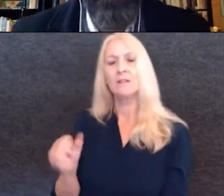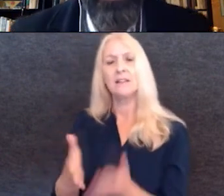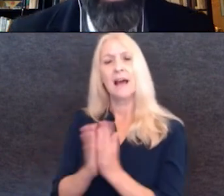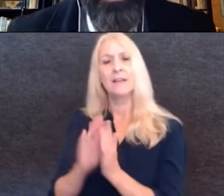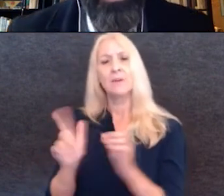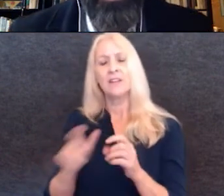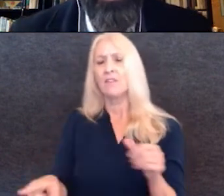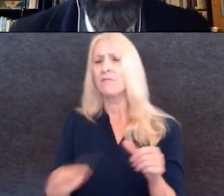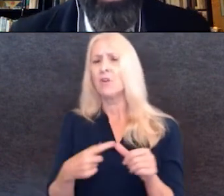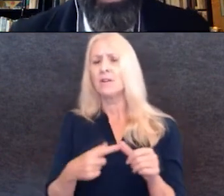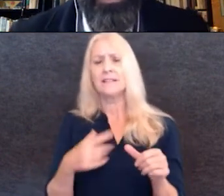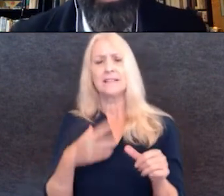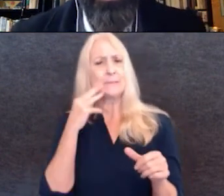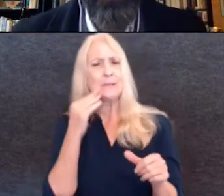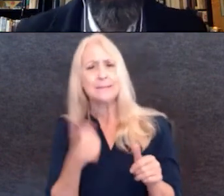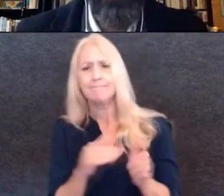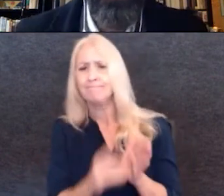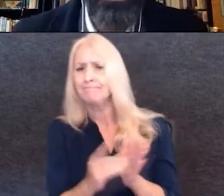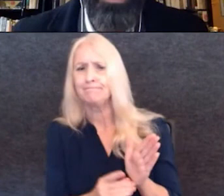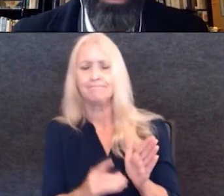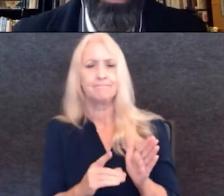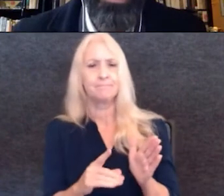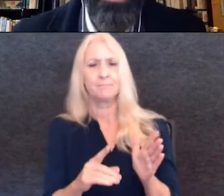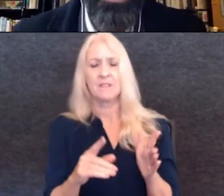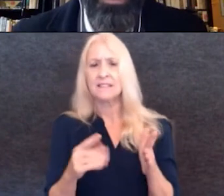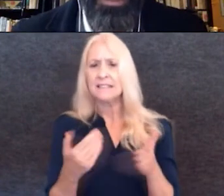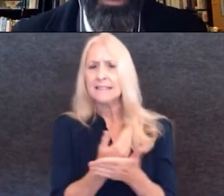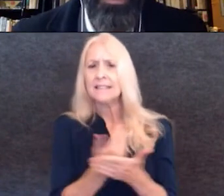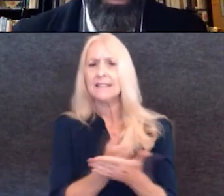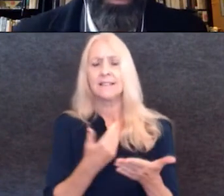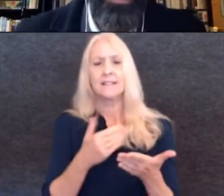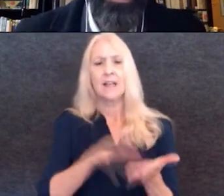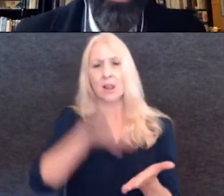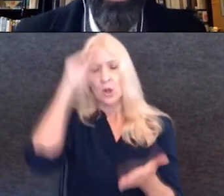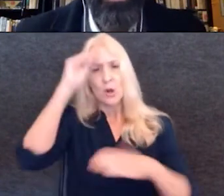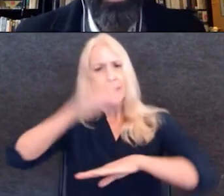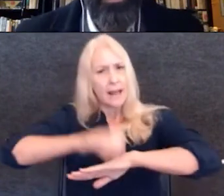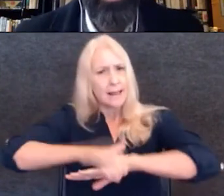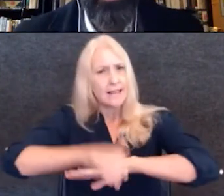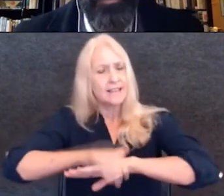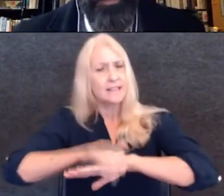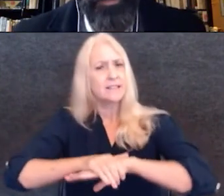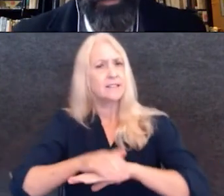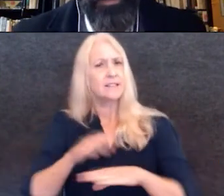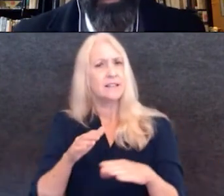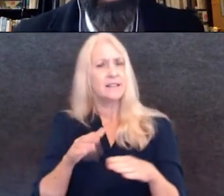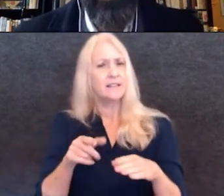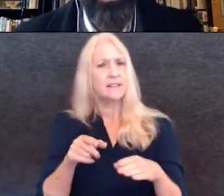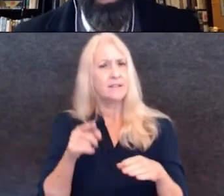when you first went into the industry, since you were still learning English, although that you may have, I think you probably had